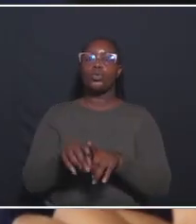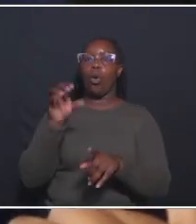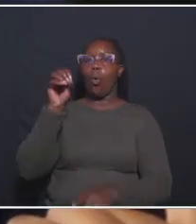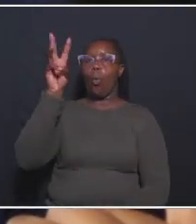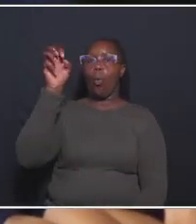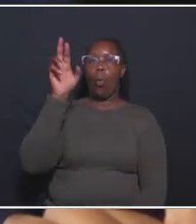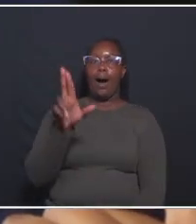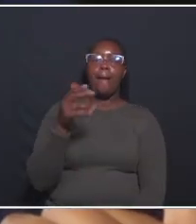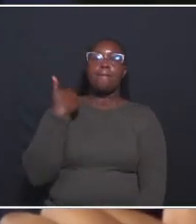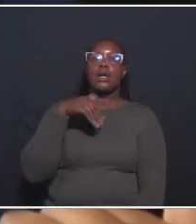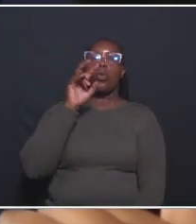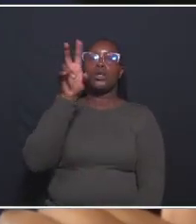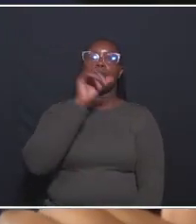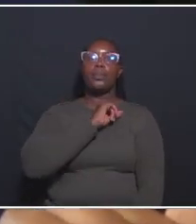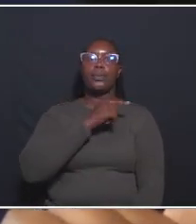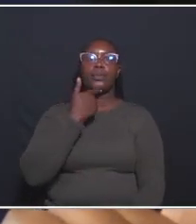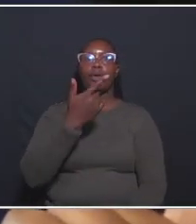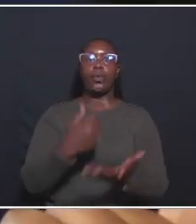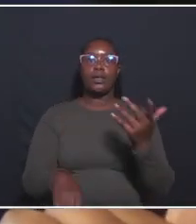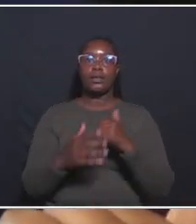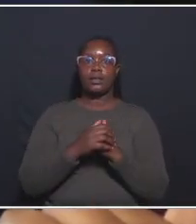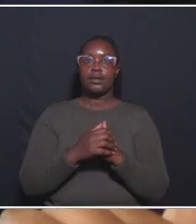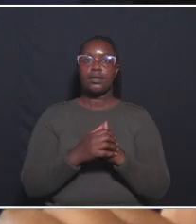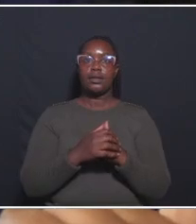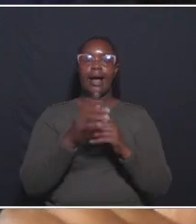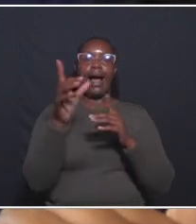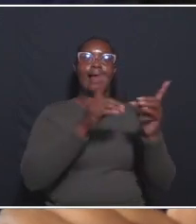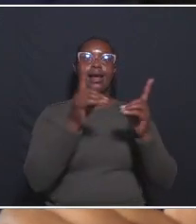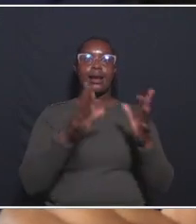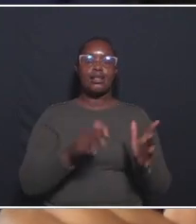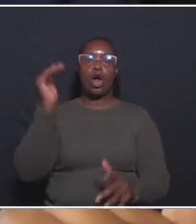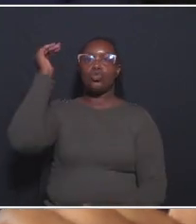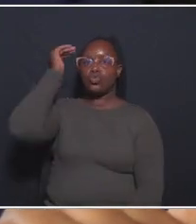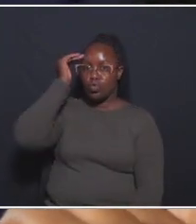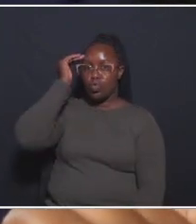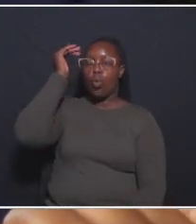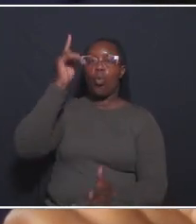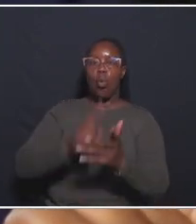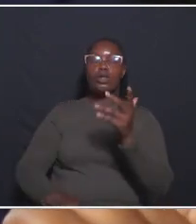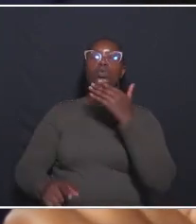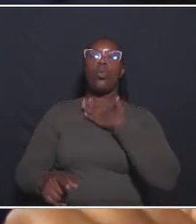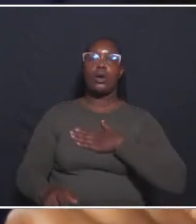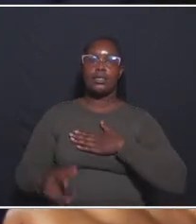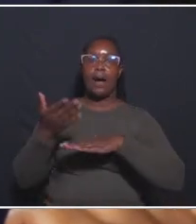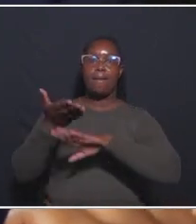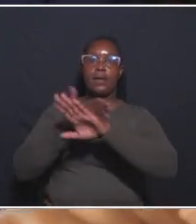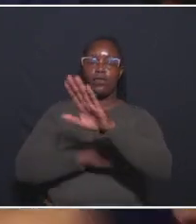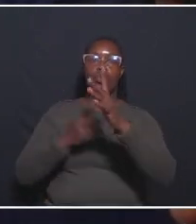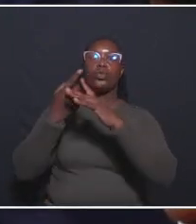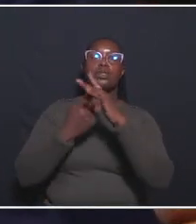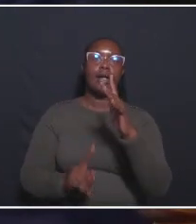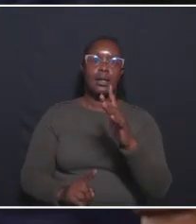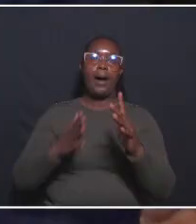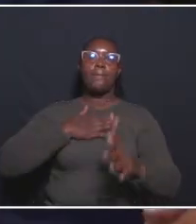a question for you. You say the director knew what she wanted even before going to set. My first question